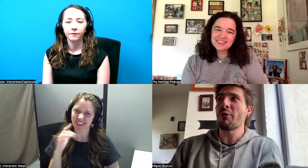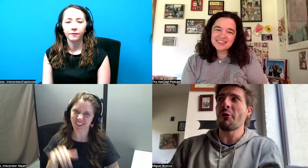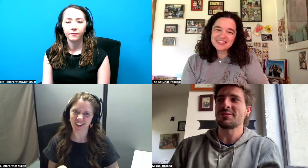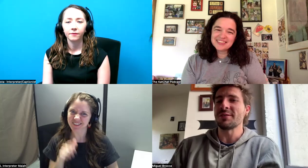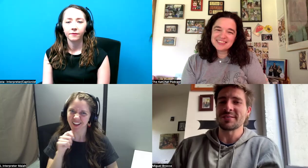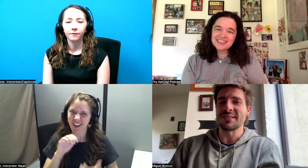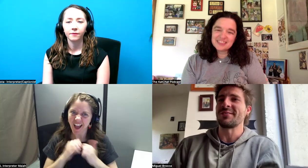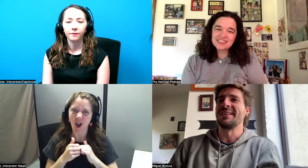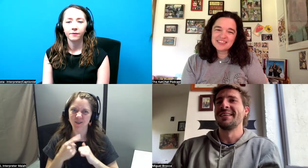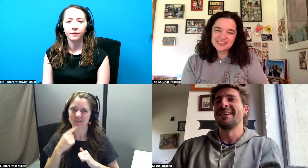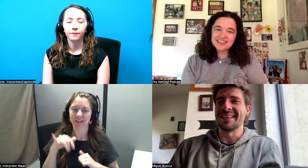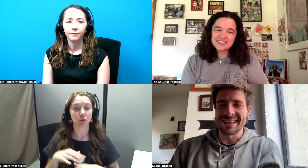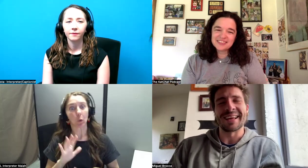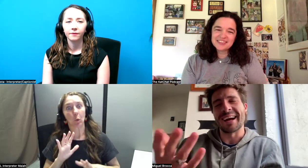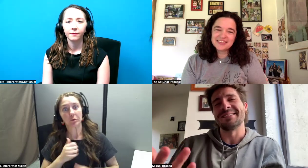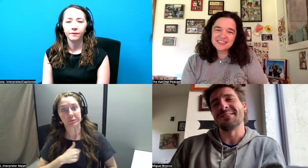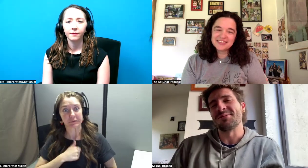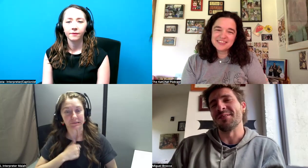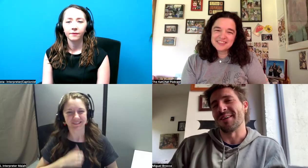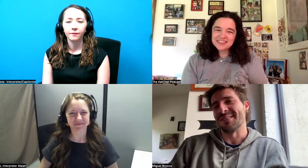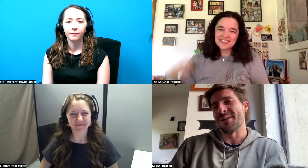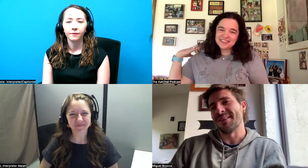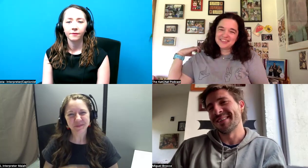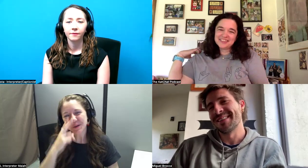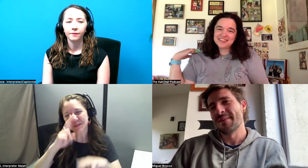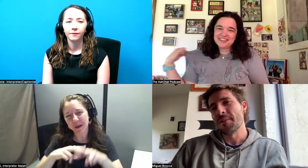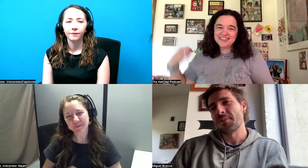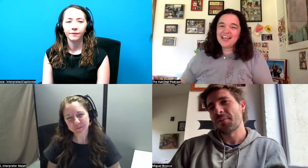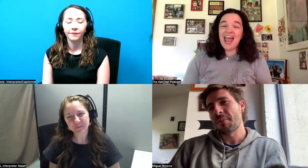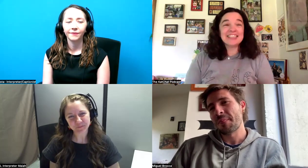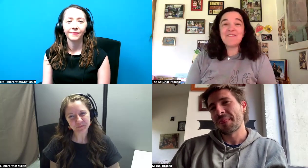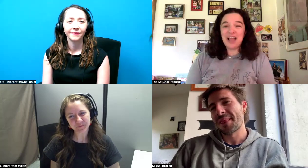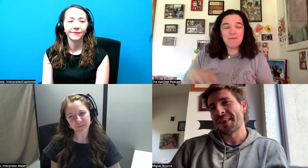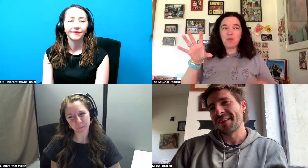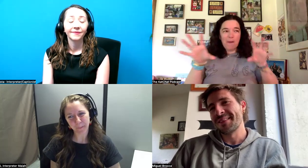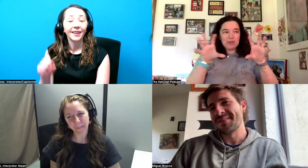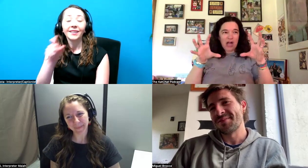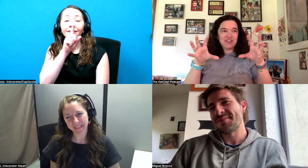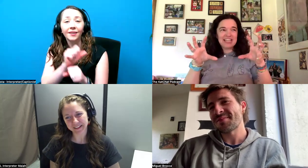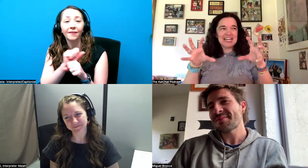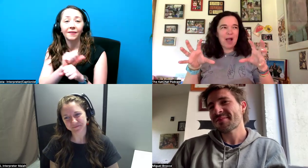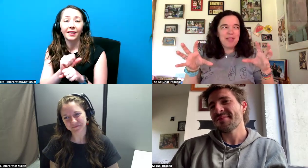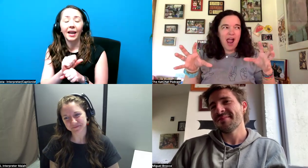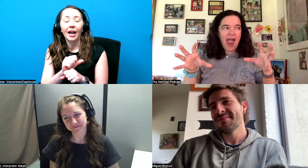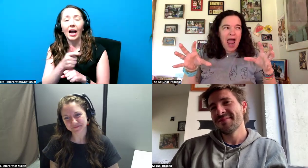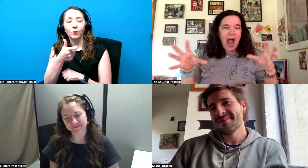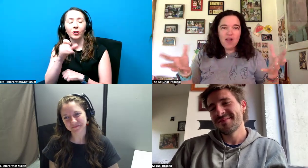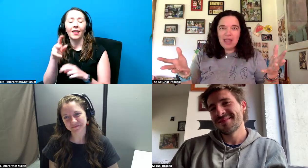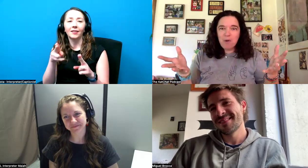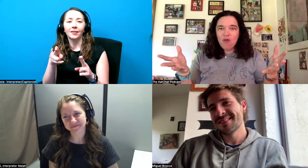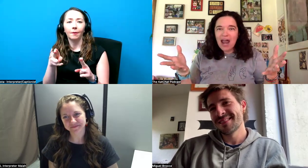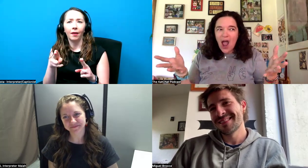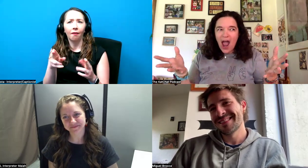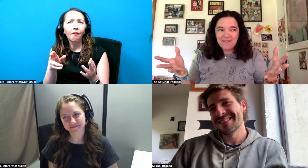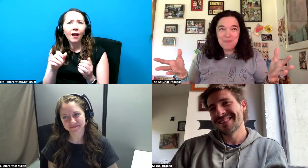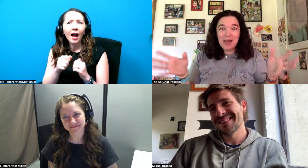It's like, oh, sorry, sorry, sorry. And yeah, it was really fun as well. Yeah, definitely. I mean, when I was watching that kid, I'm there. How did